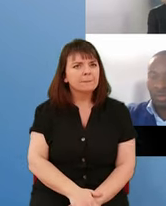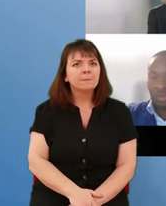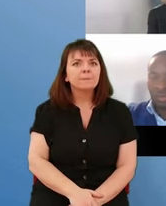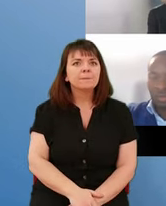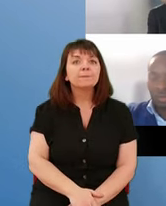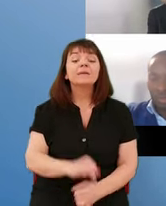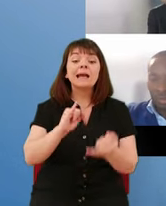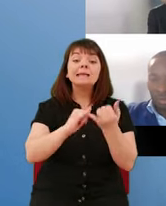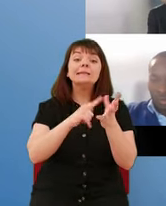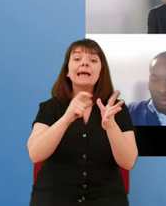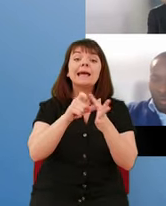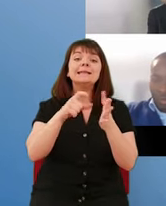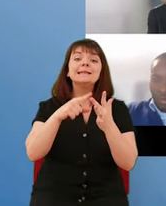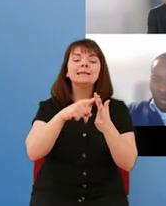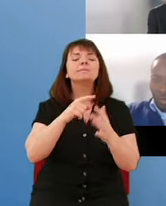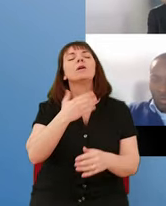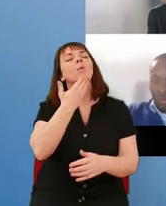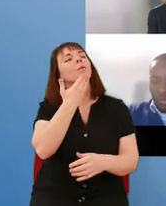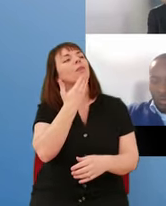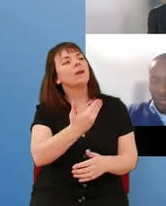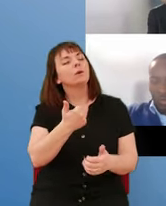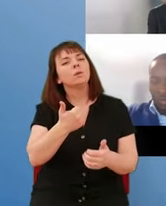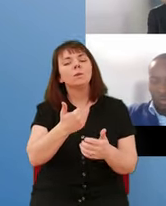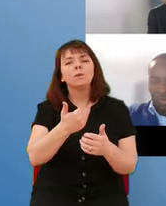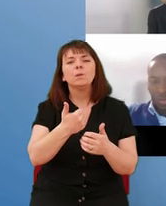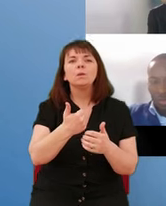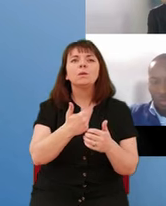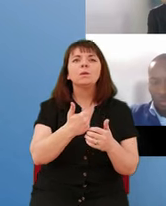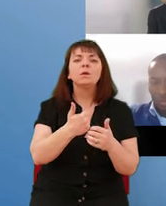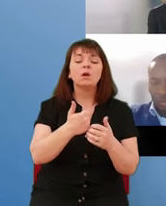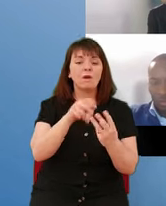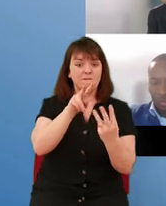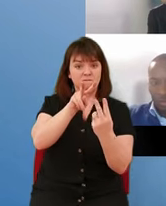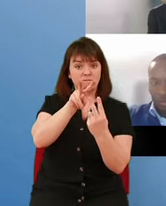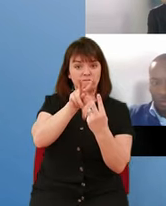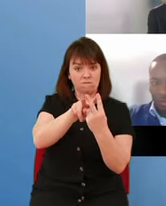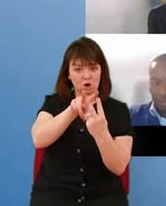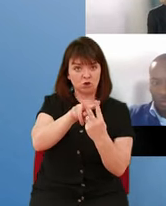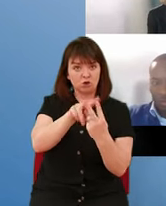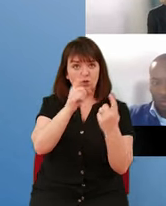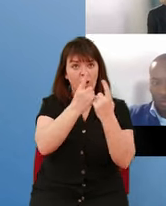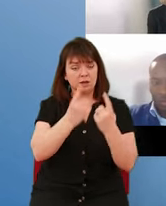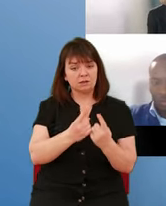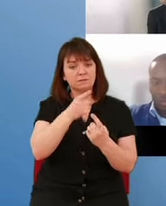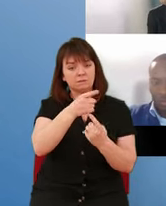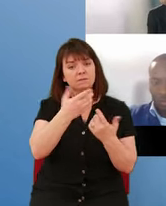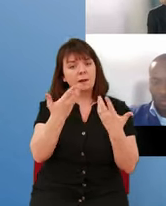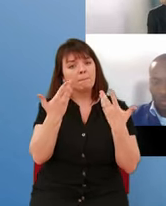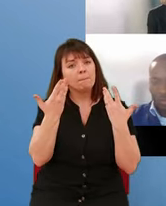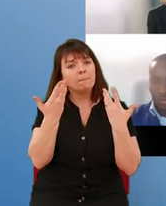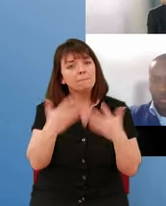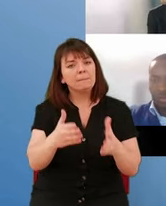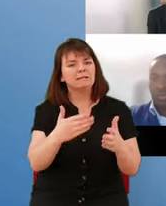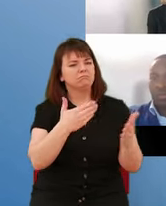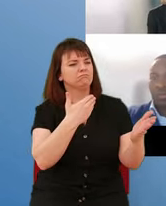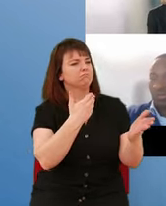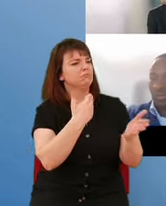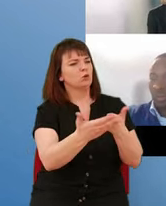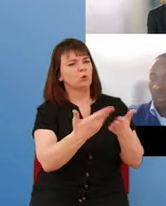2 items, they have both been dealt with and closed. I've linked in with the quality team